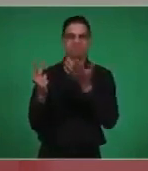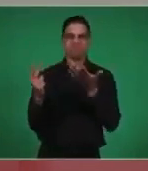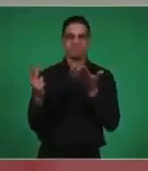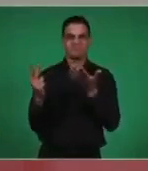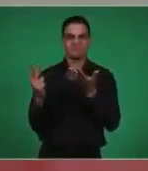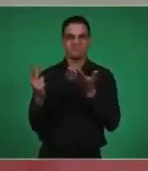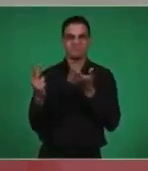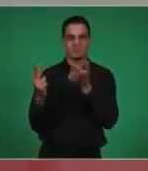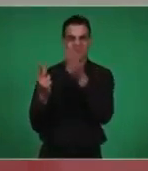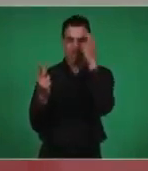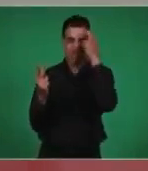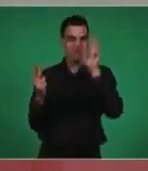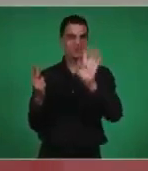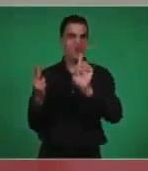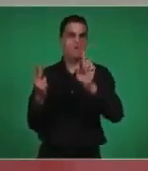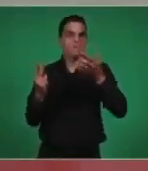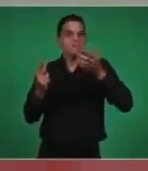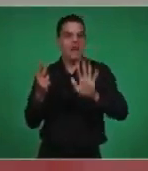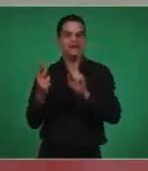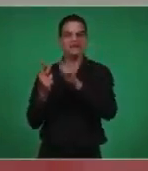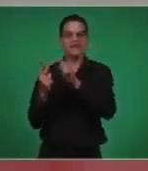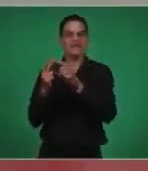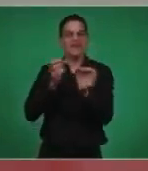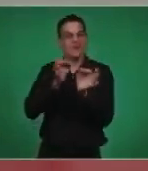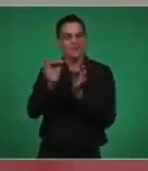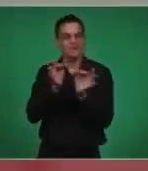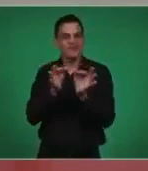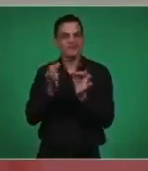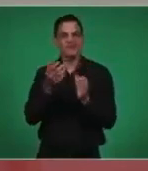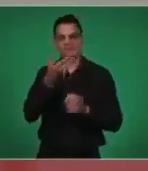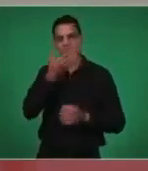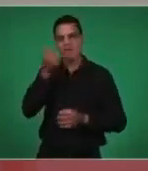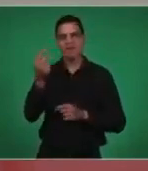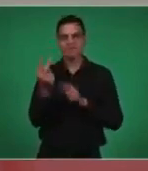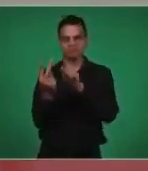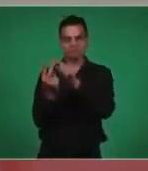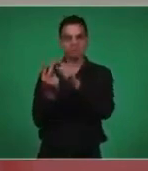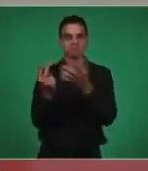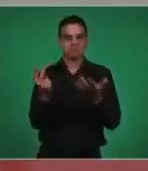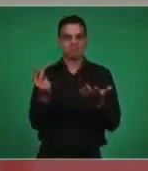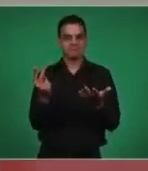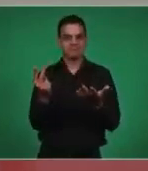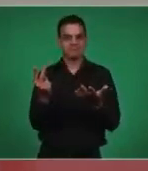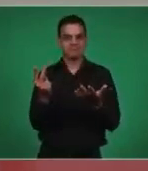be with a person that is not so intelligent but is more organized.